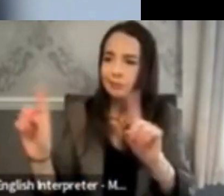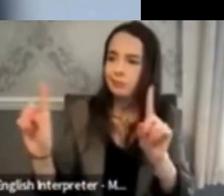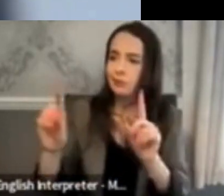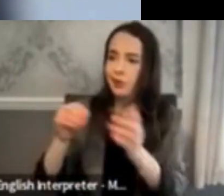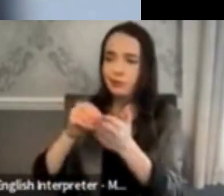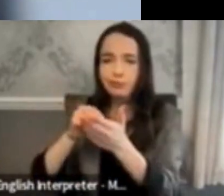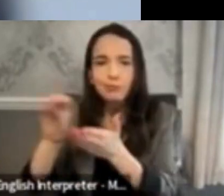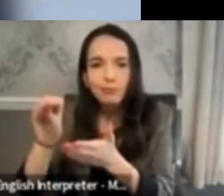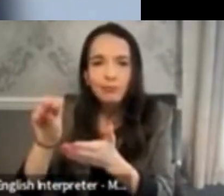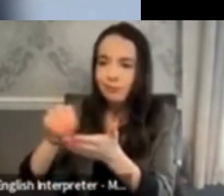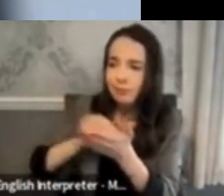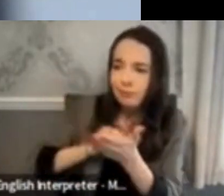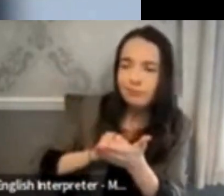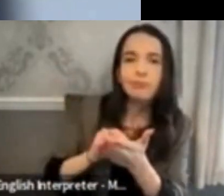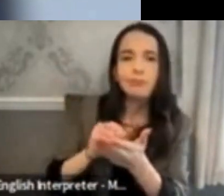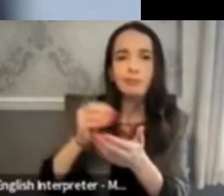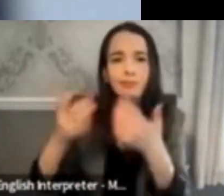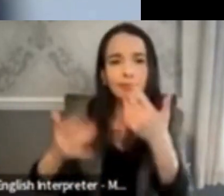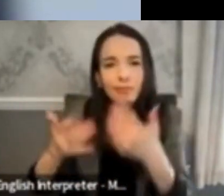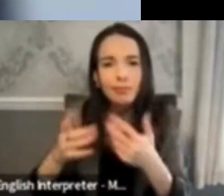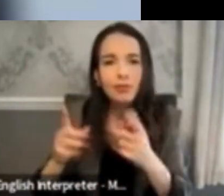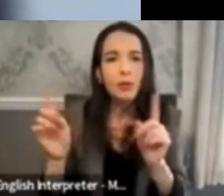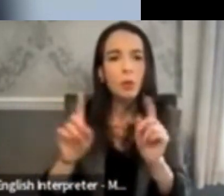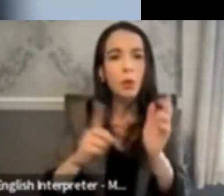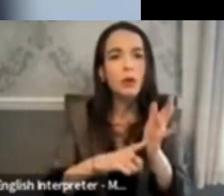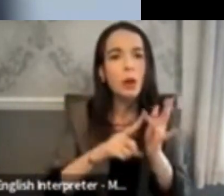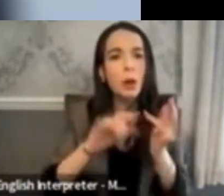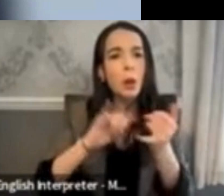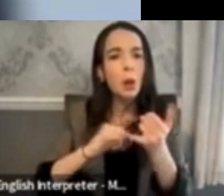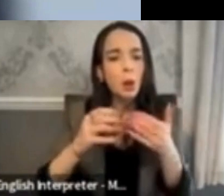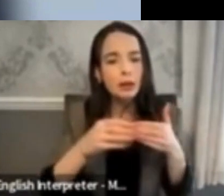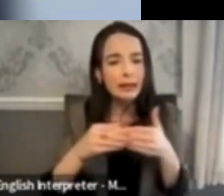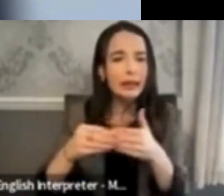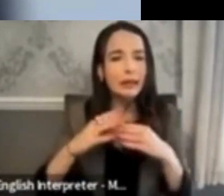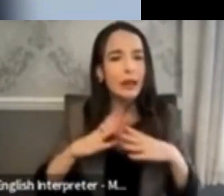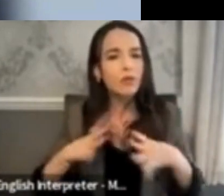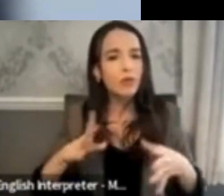as a loss leader free engagement